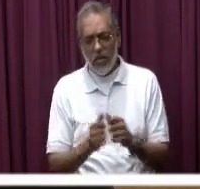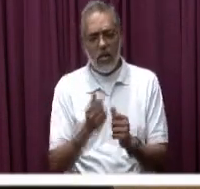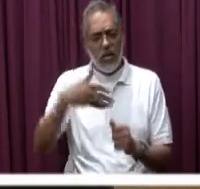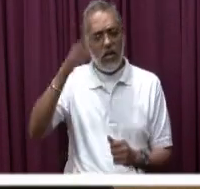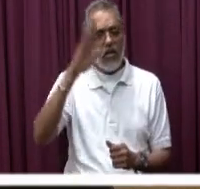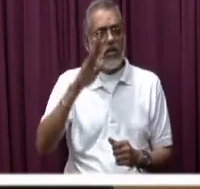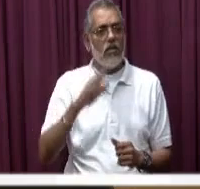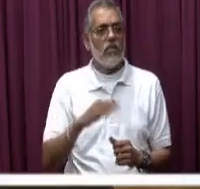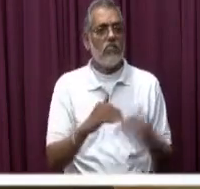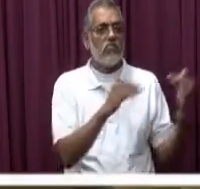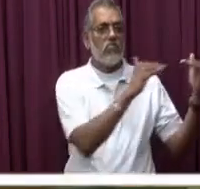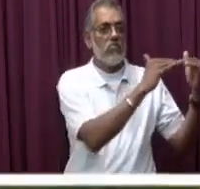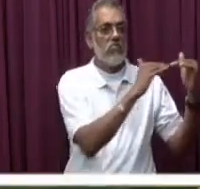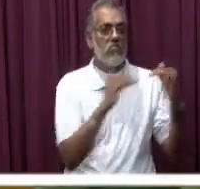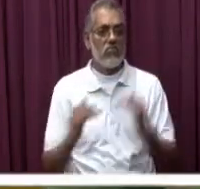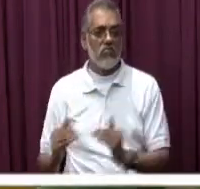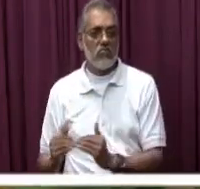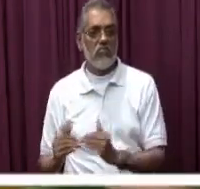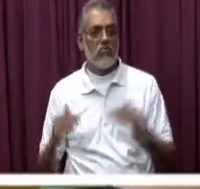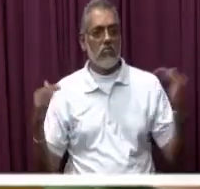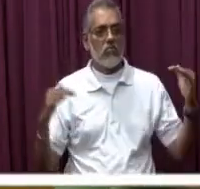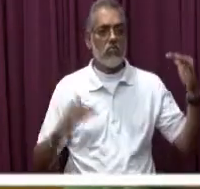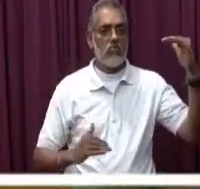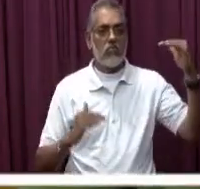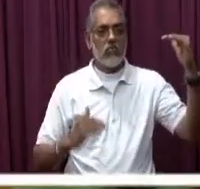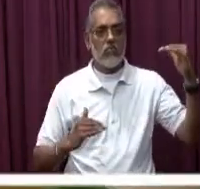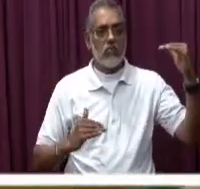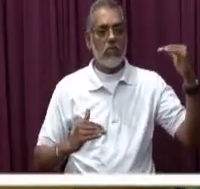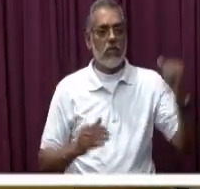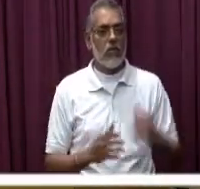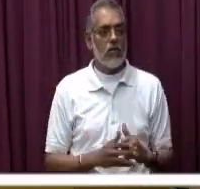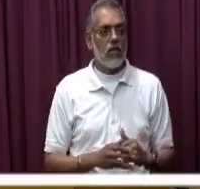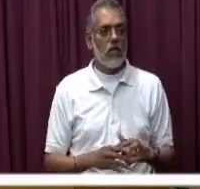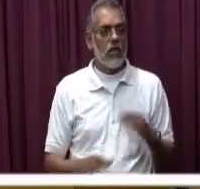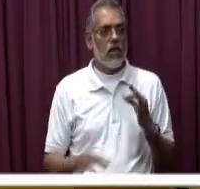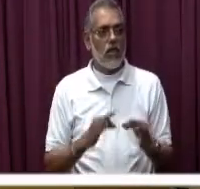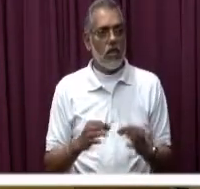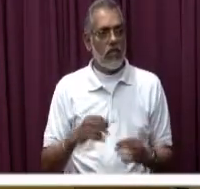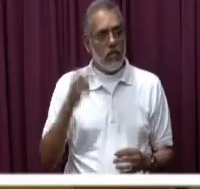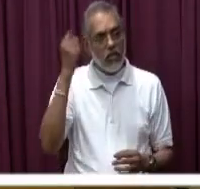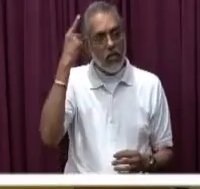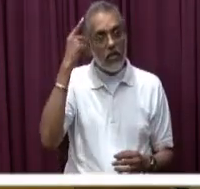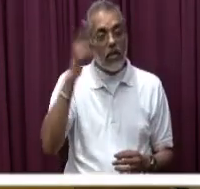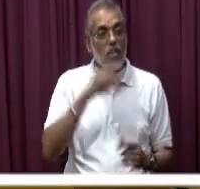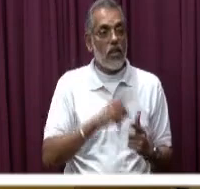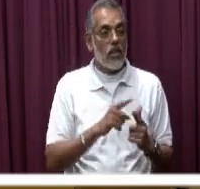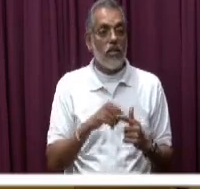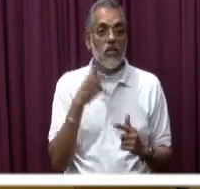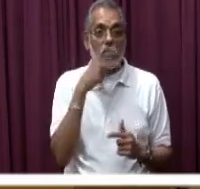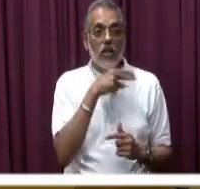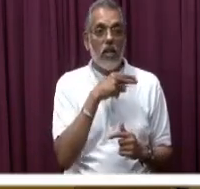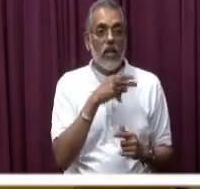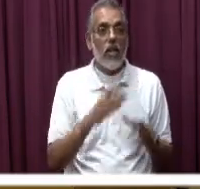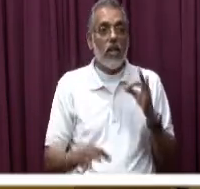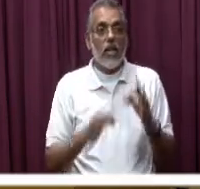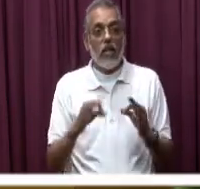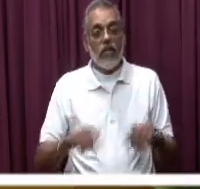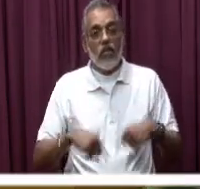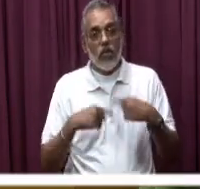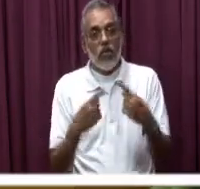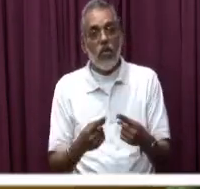totally different levels. And if you miss up that level, you don't understand life. It's like going